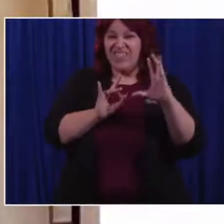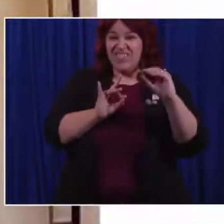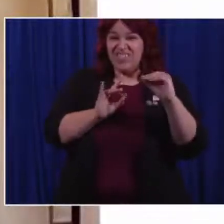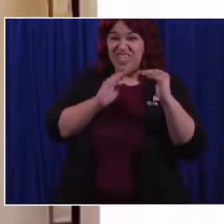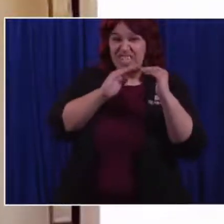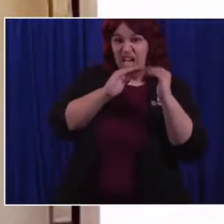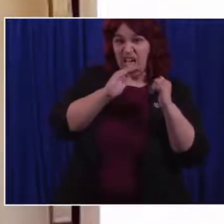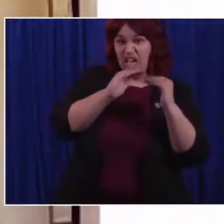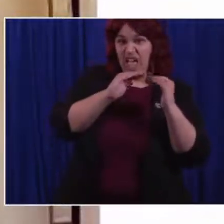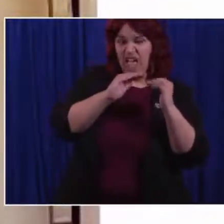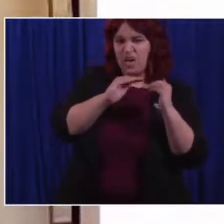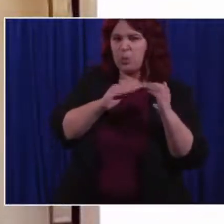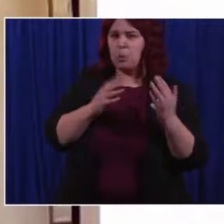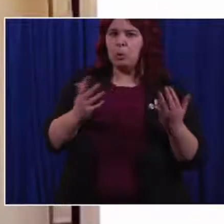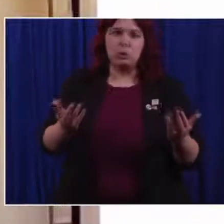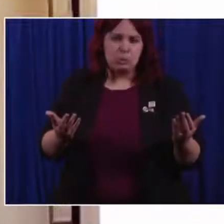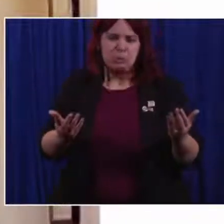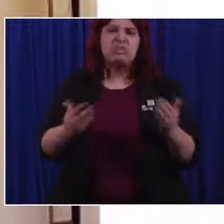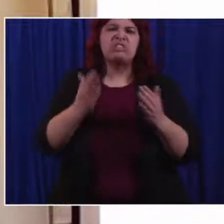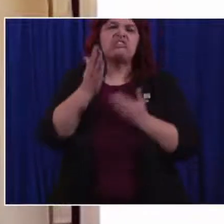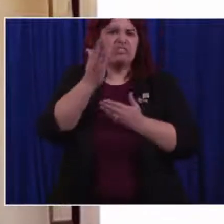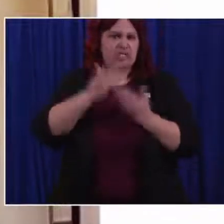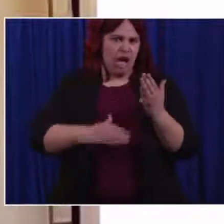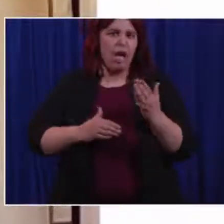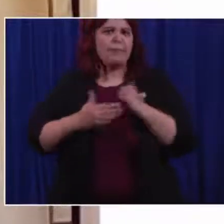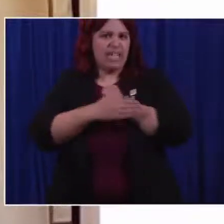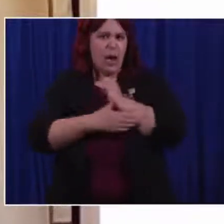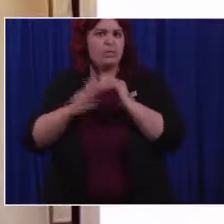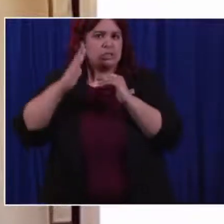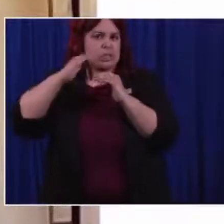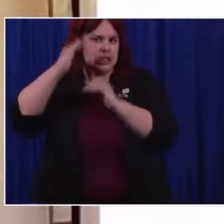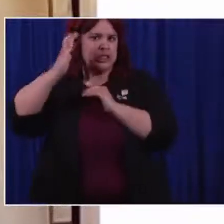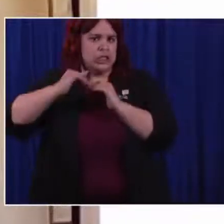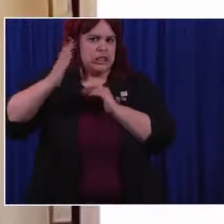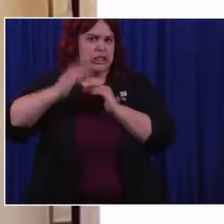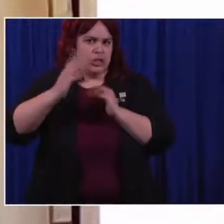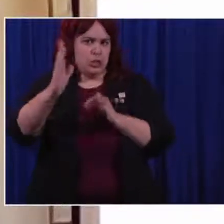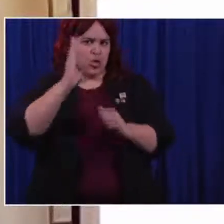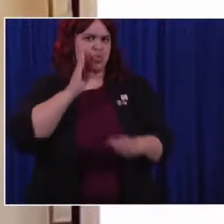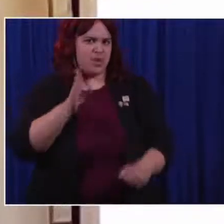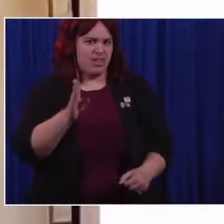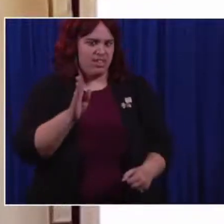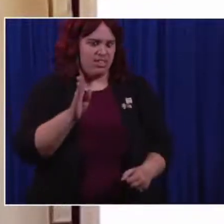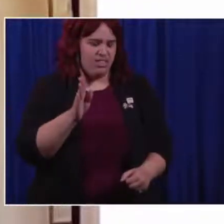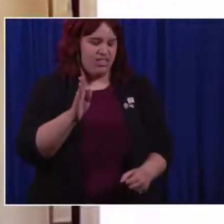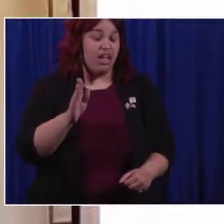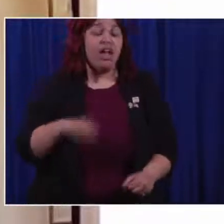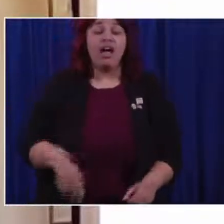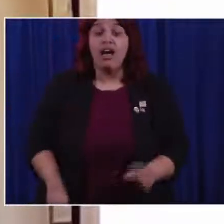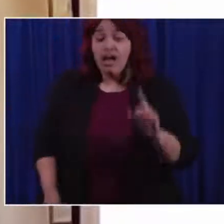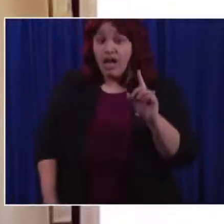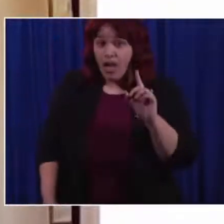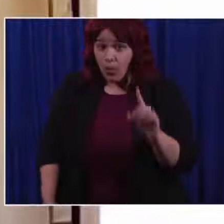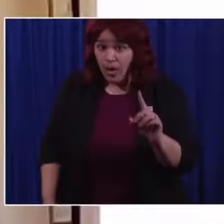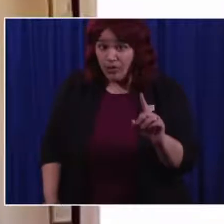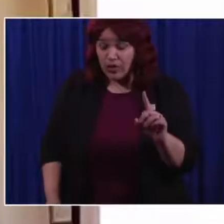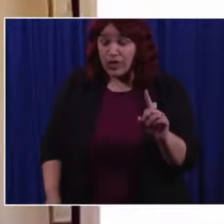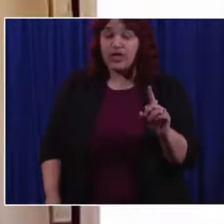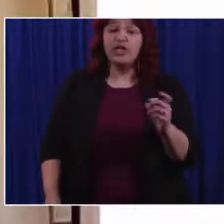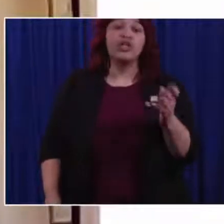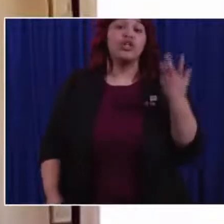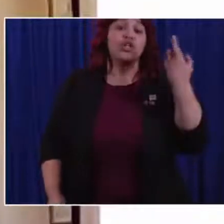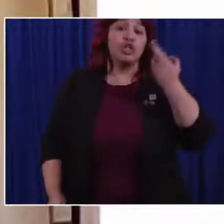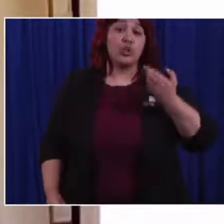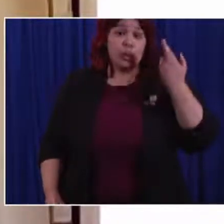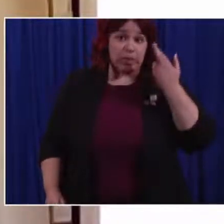were markedly outside of that target number. However, what we are doing does